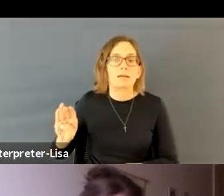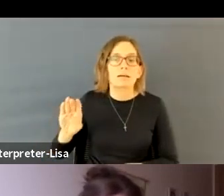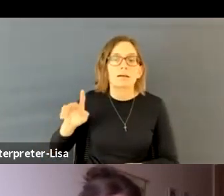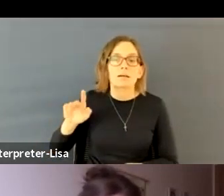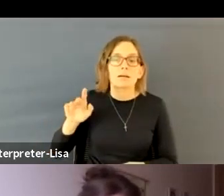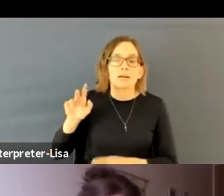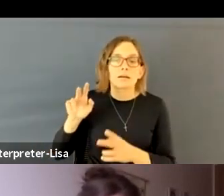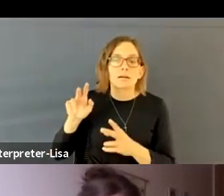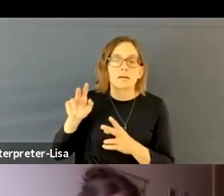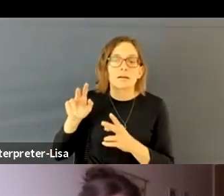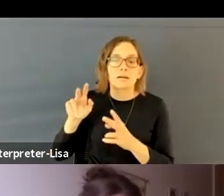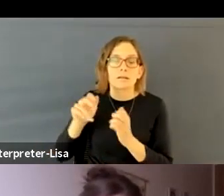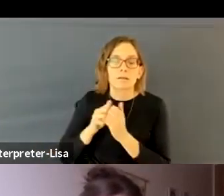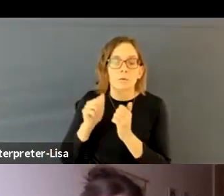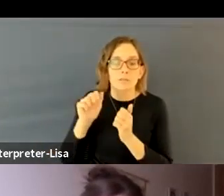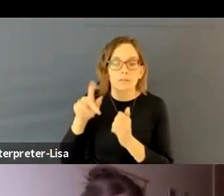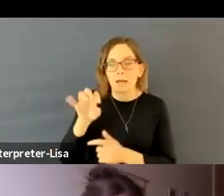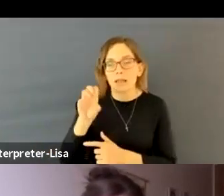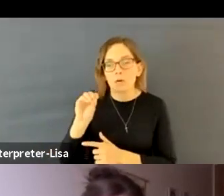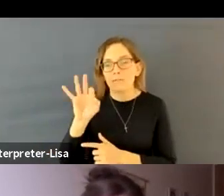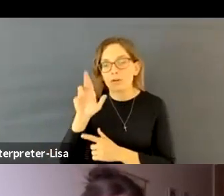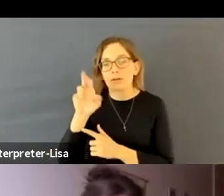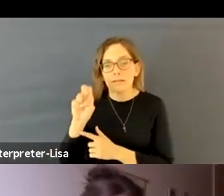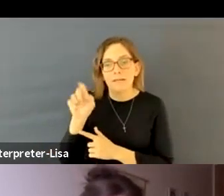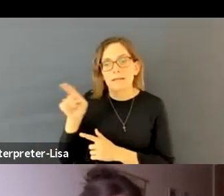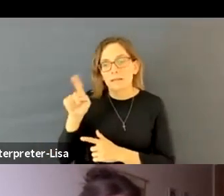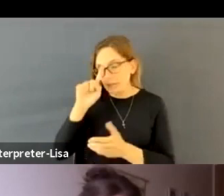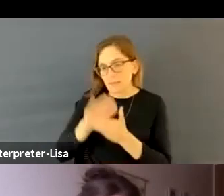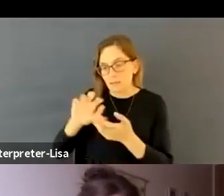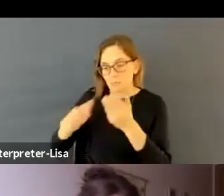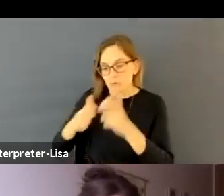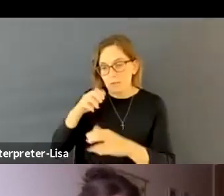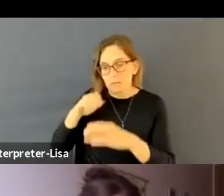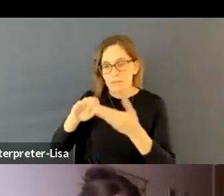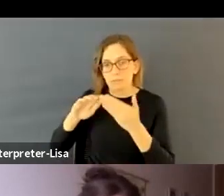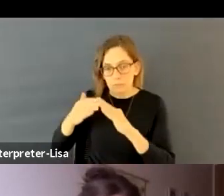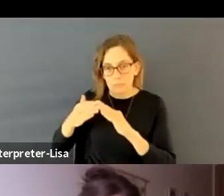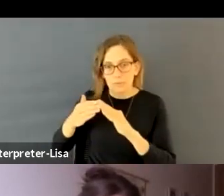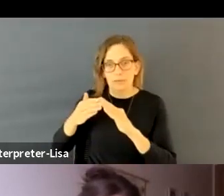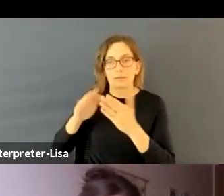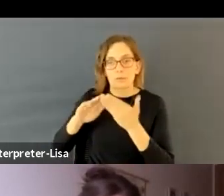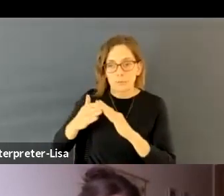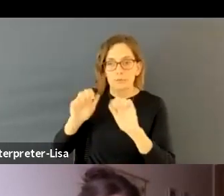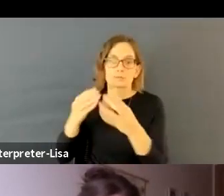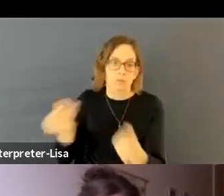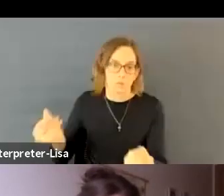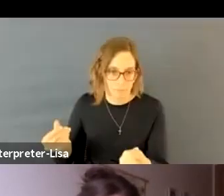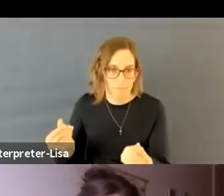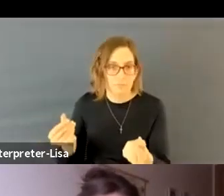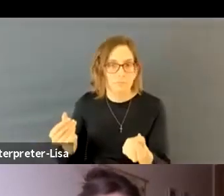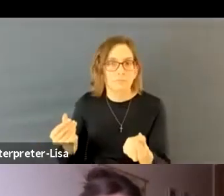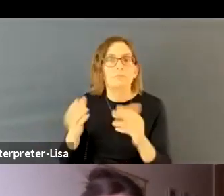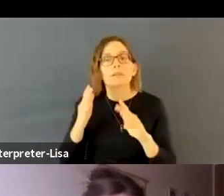and his belief was that the problems within the community can be solved by the community. And so we have